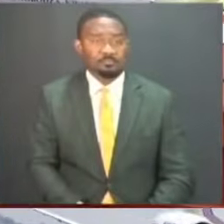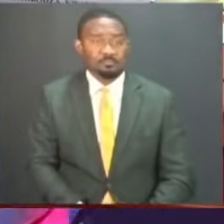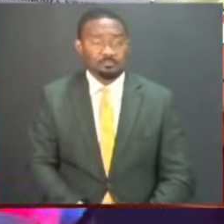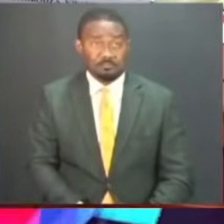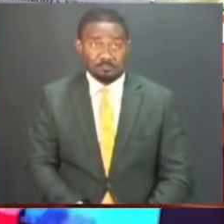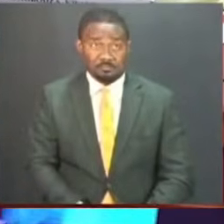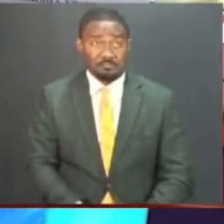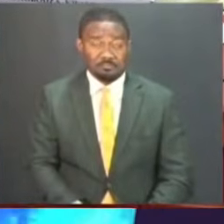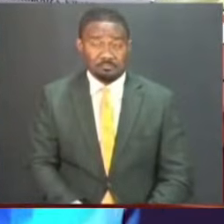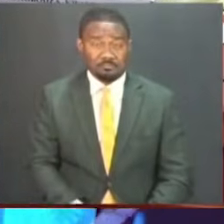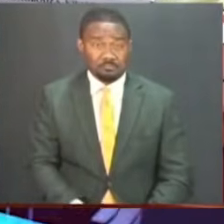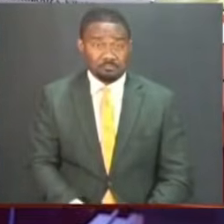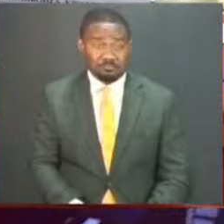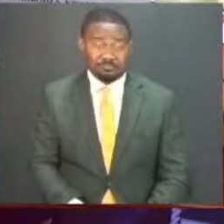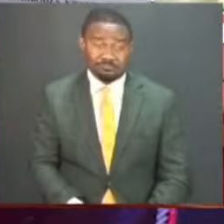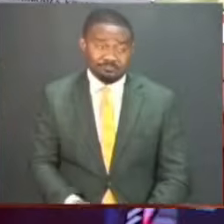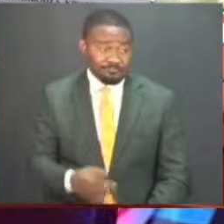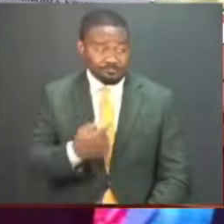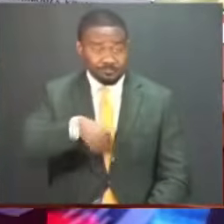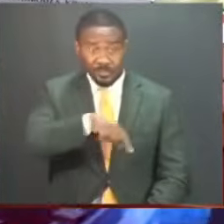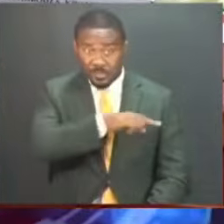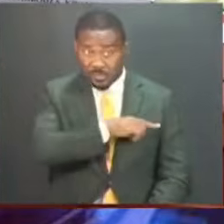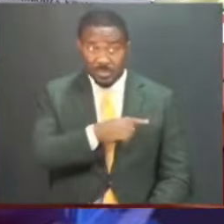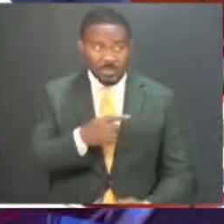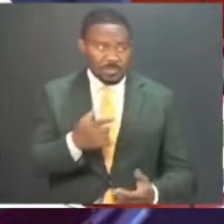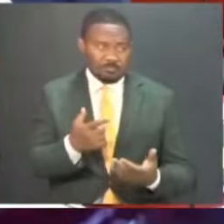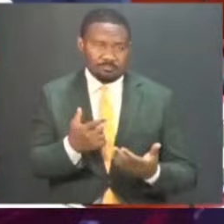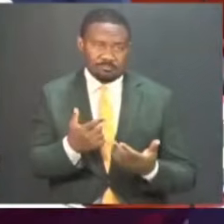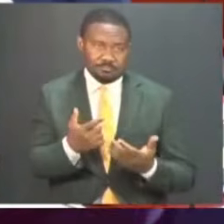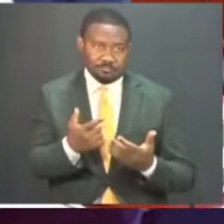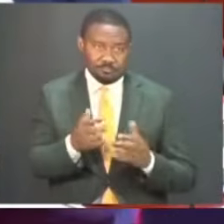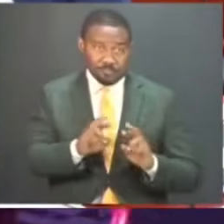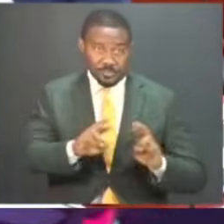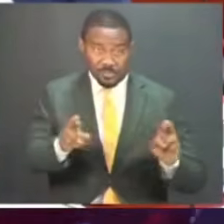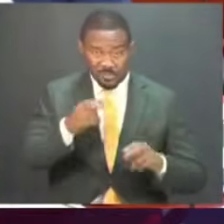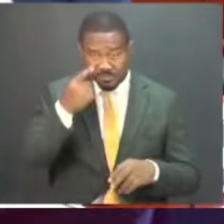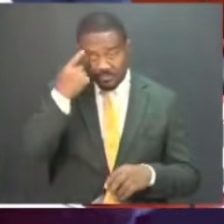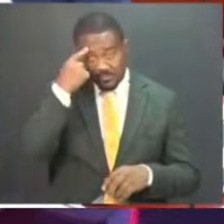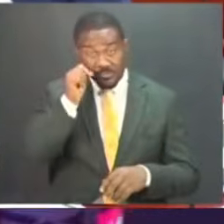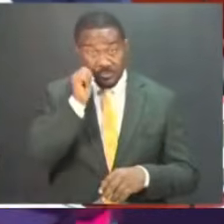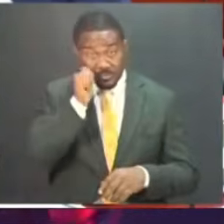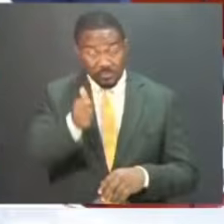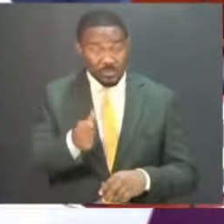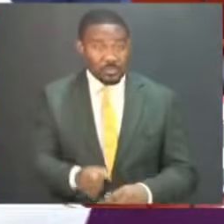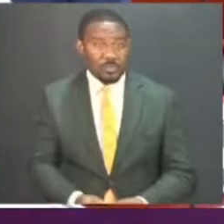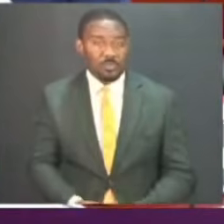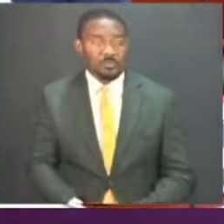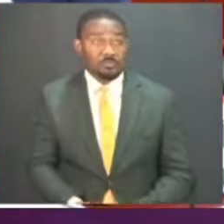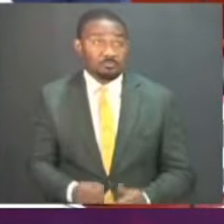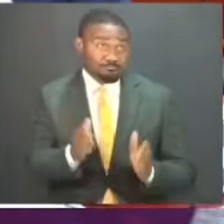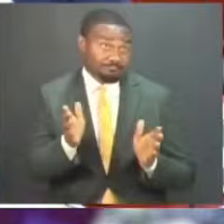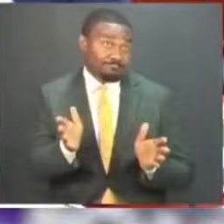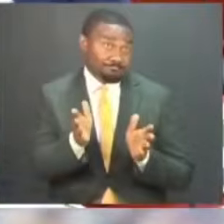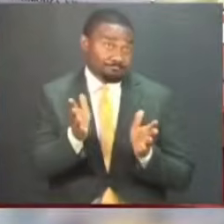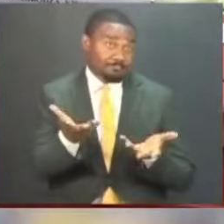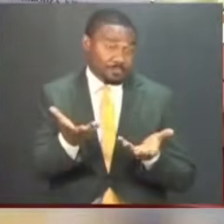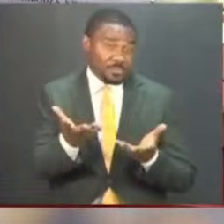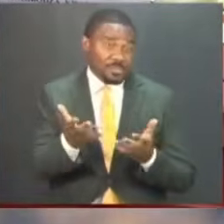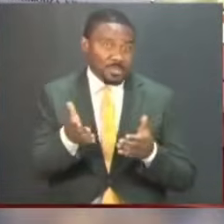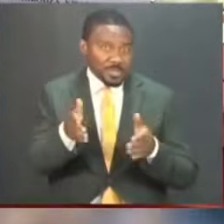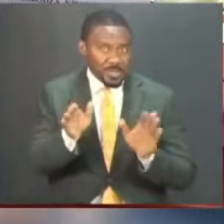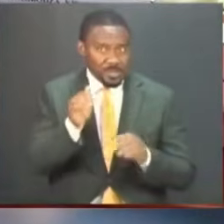to take it tomorrow. So I urge you, Mr. Speaker, to allow us to take it